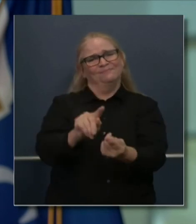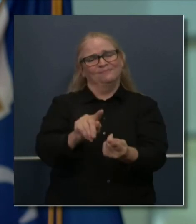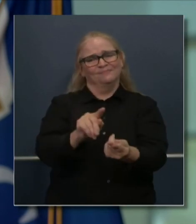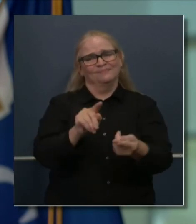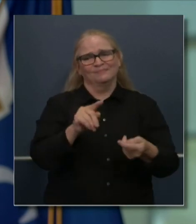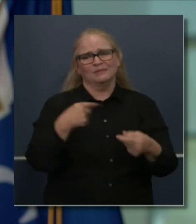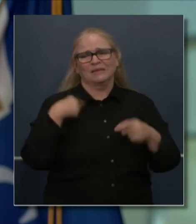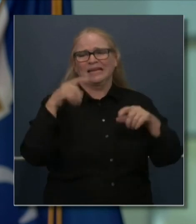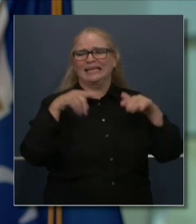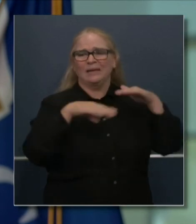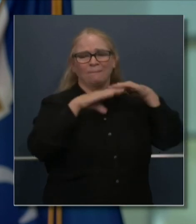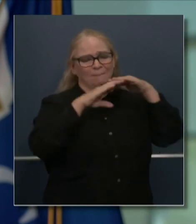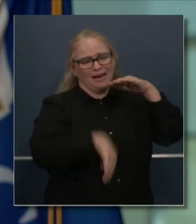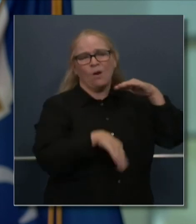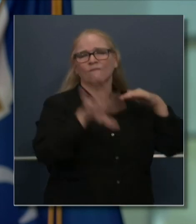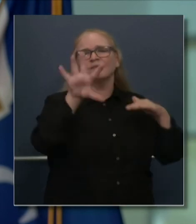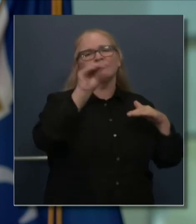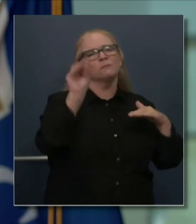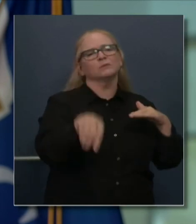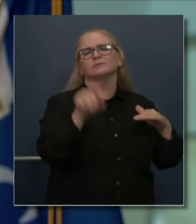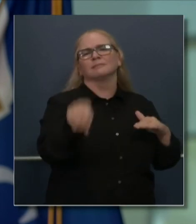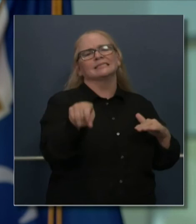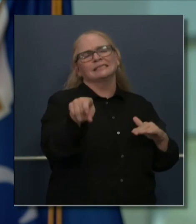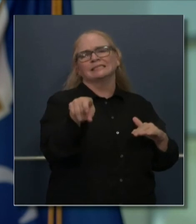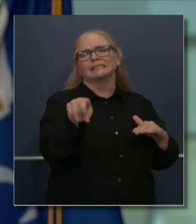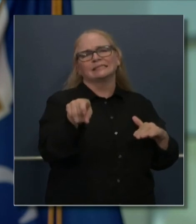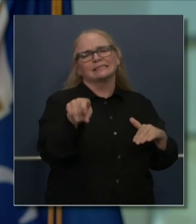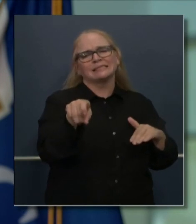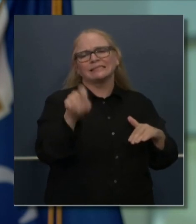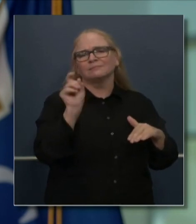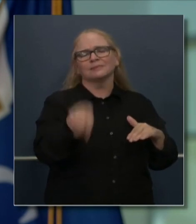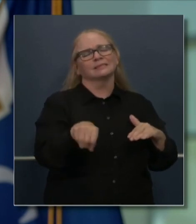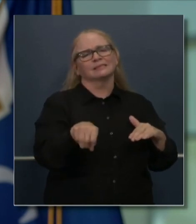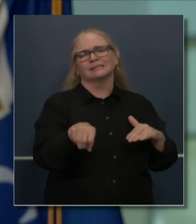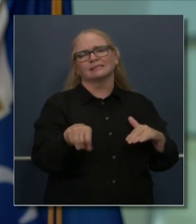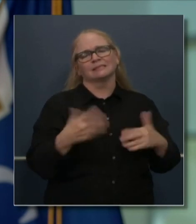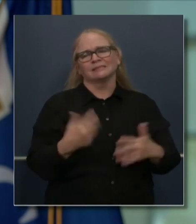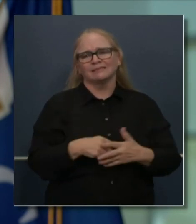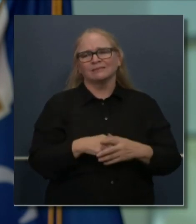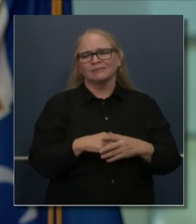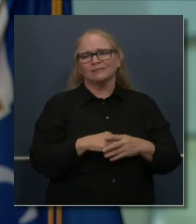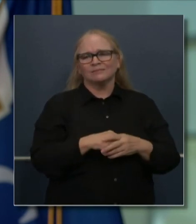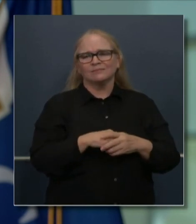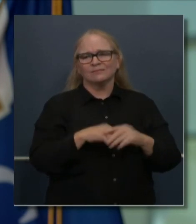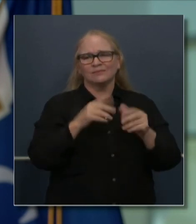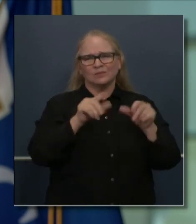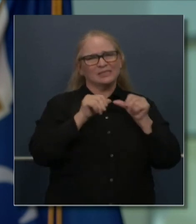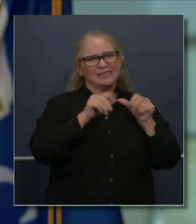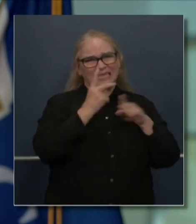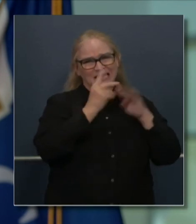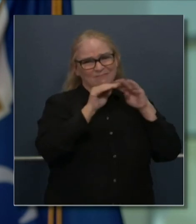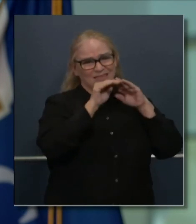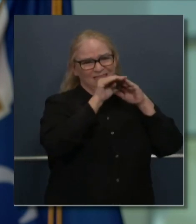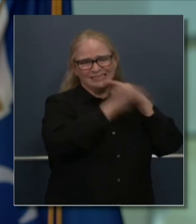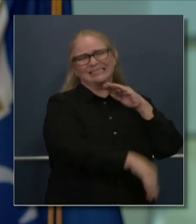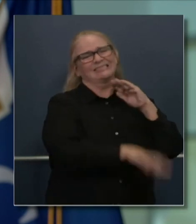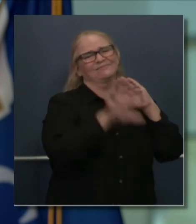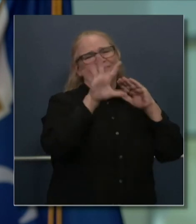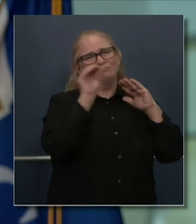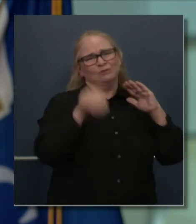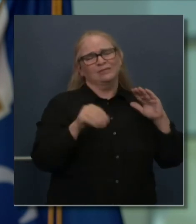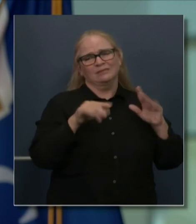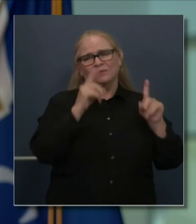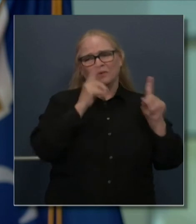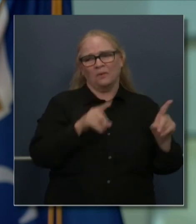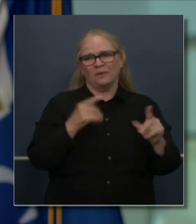below 5%, and we need to see it below 5% for a period of time. We're moving in the right direction. Let's continue the